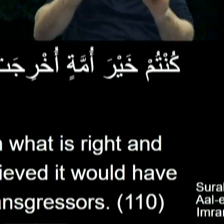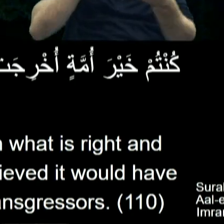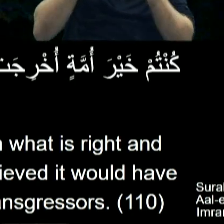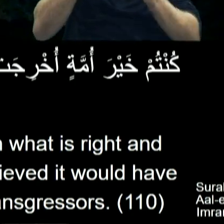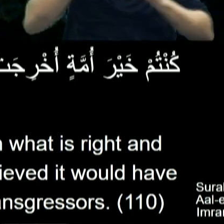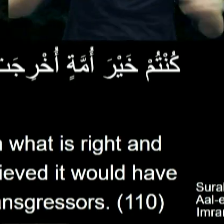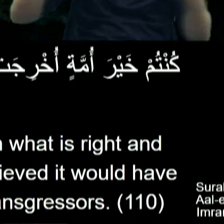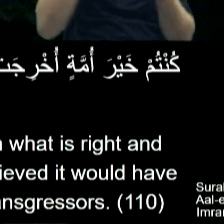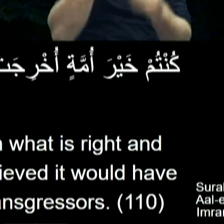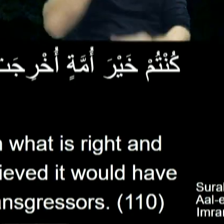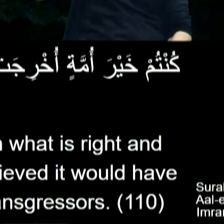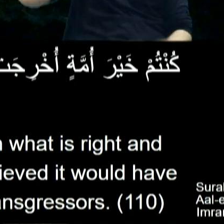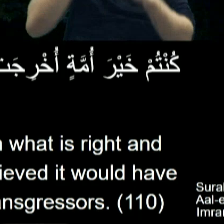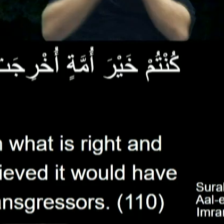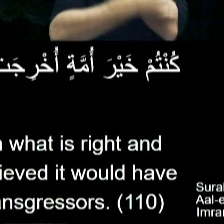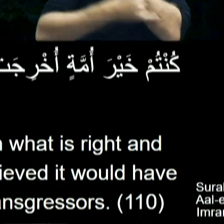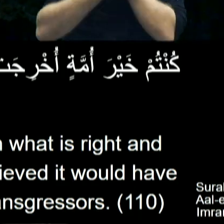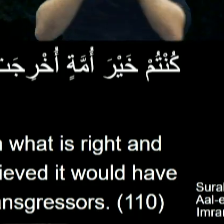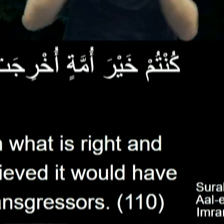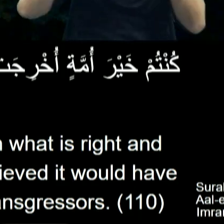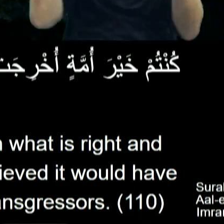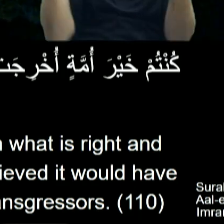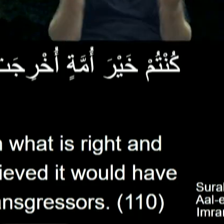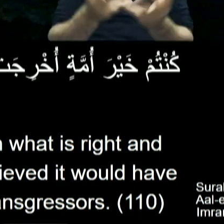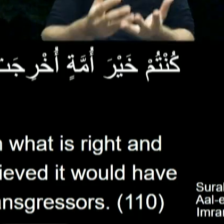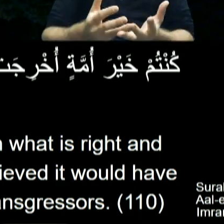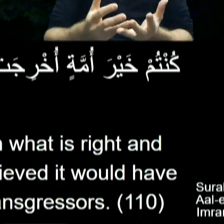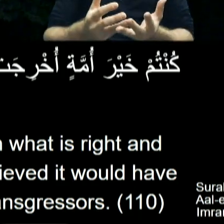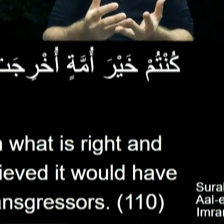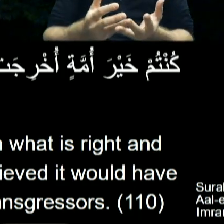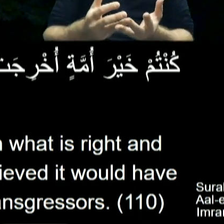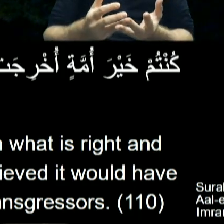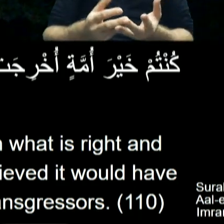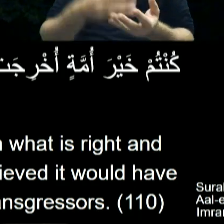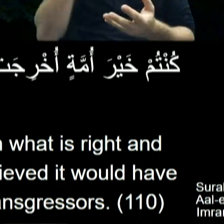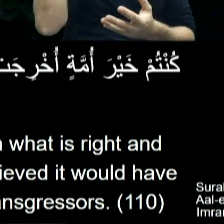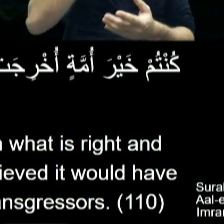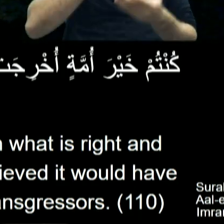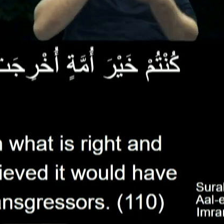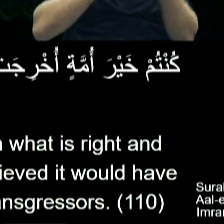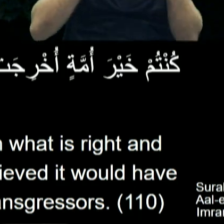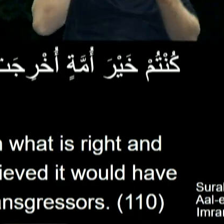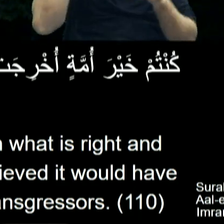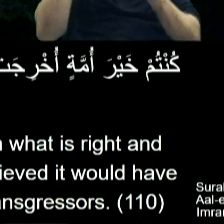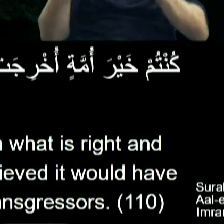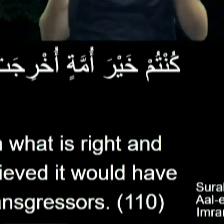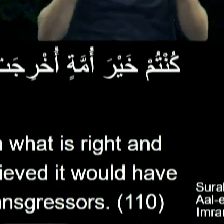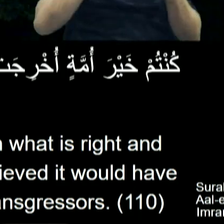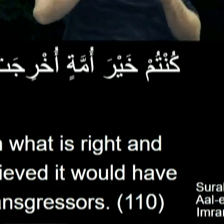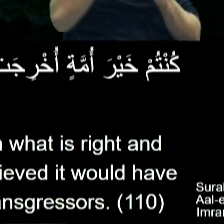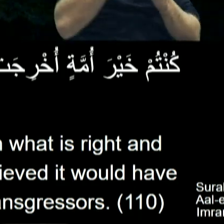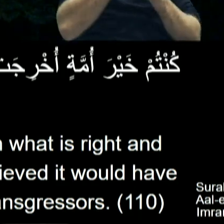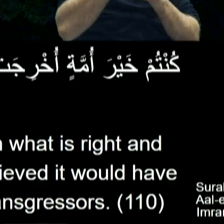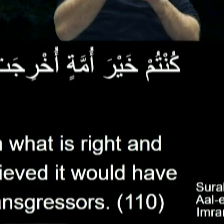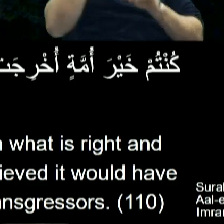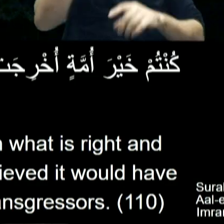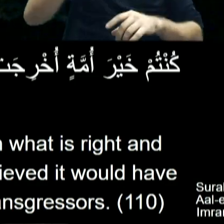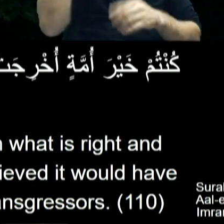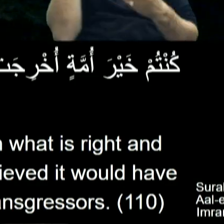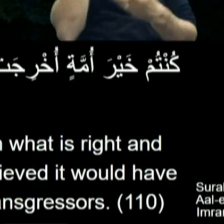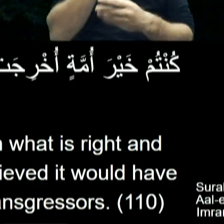You know, there's a lot of beautiful aspects of this Western civilization. There really is.